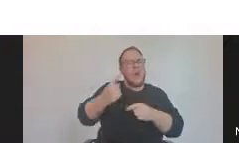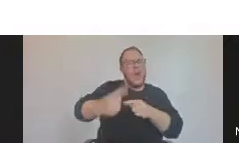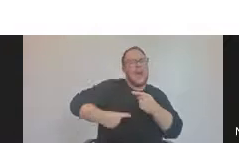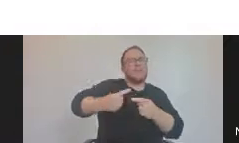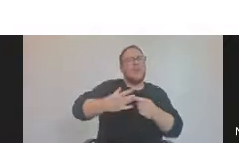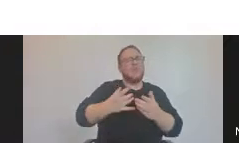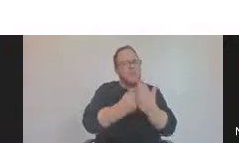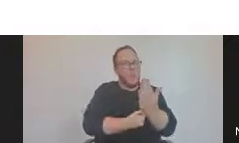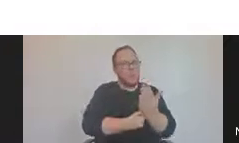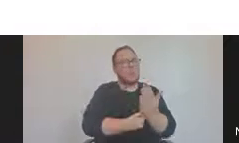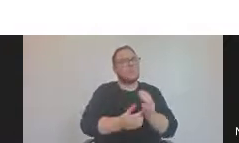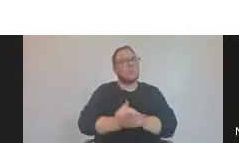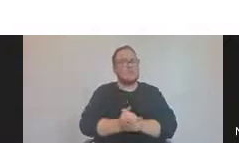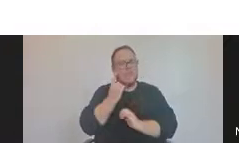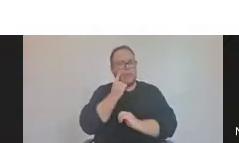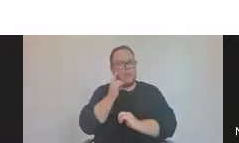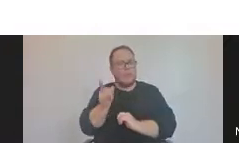please.